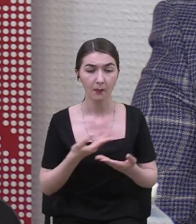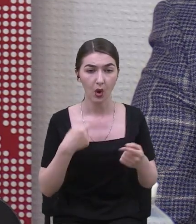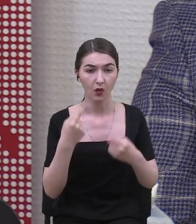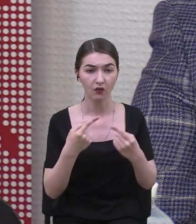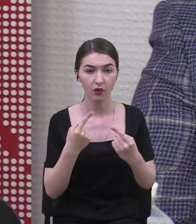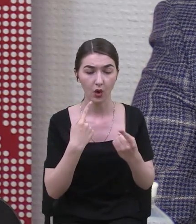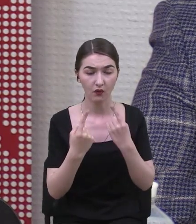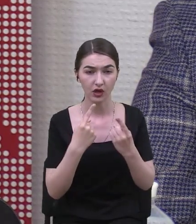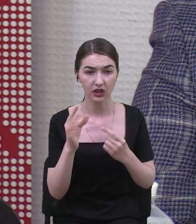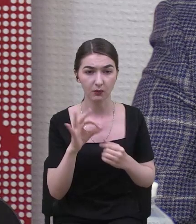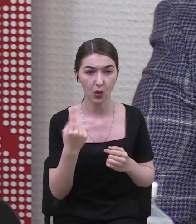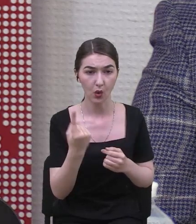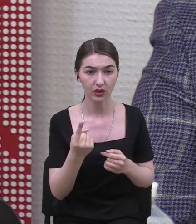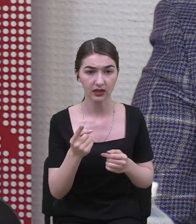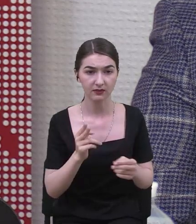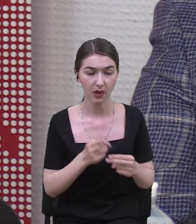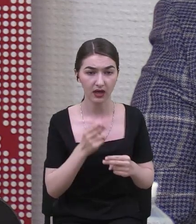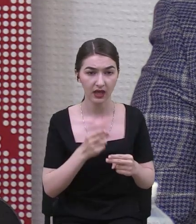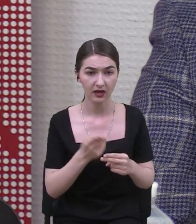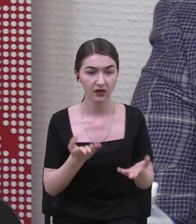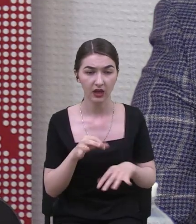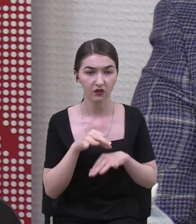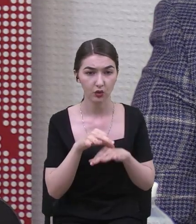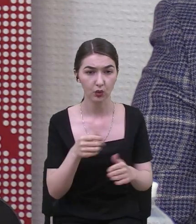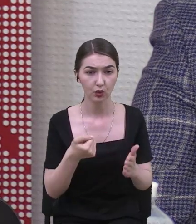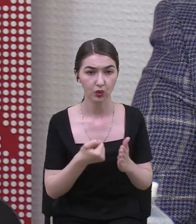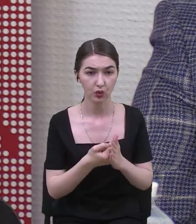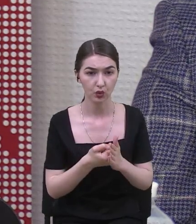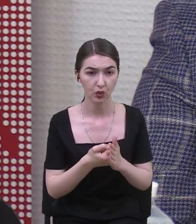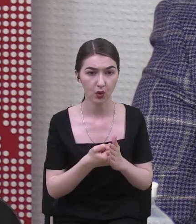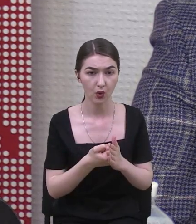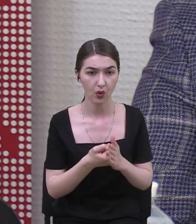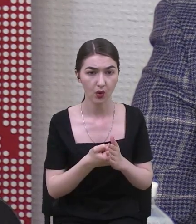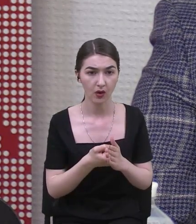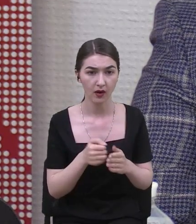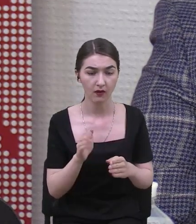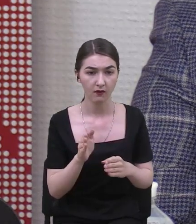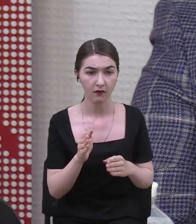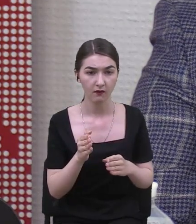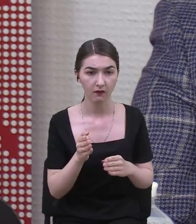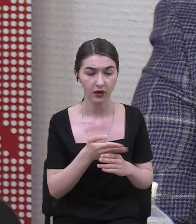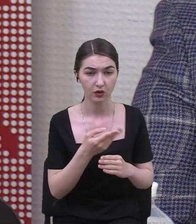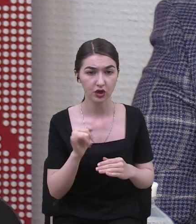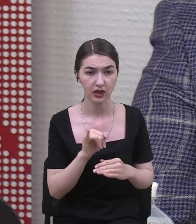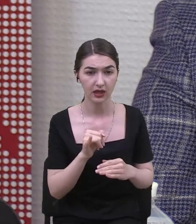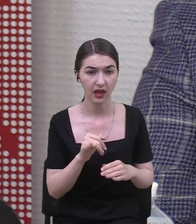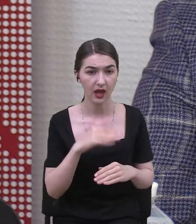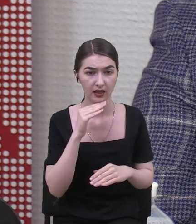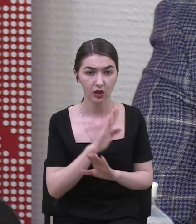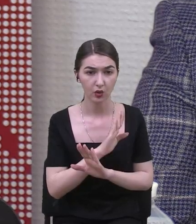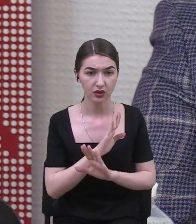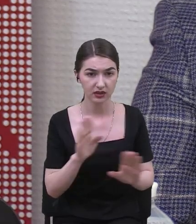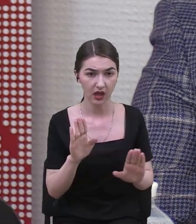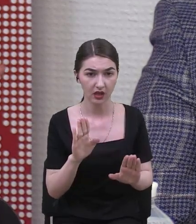towards exclusion and the lack of participation within society. There are other barriers as well that we always need to take